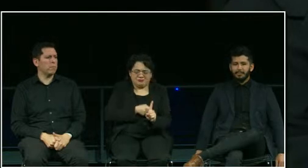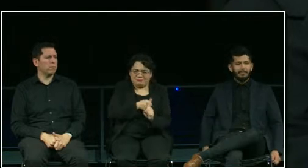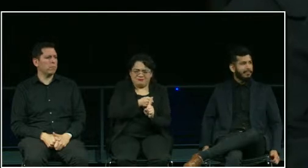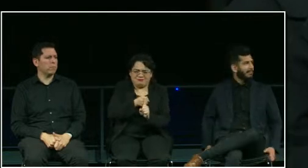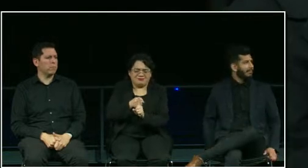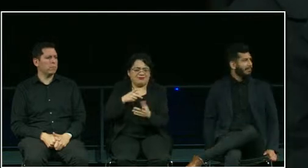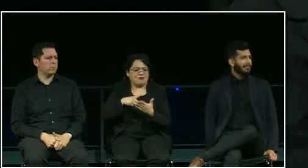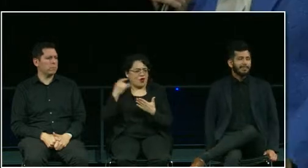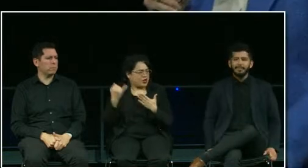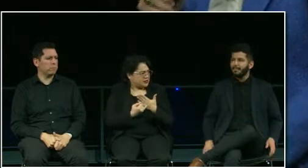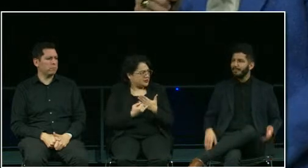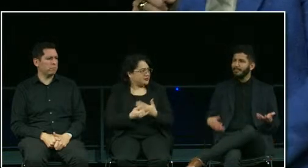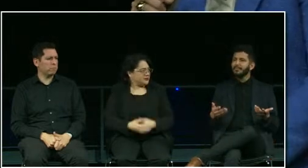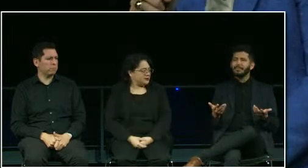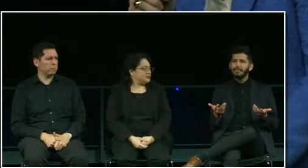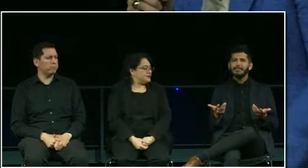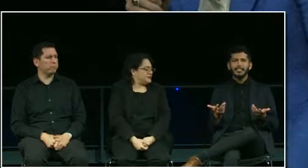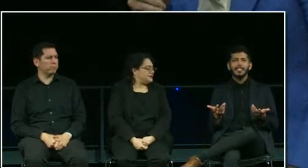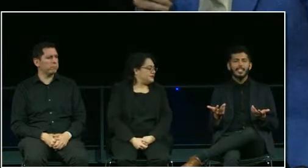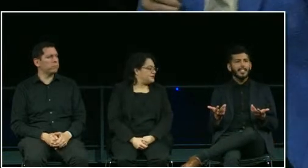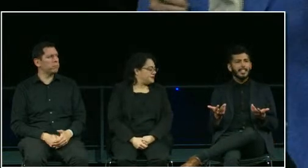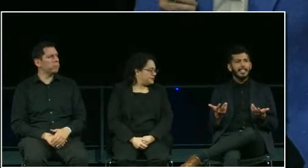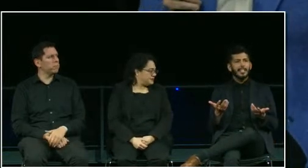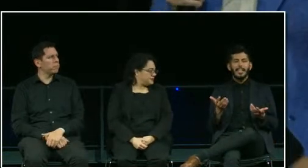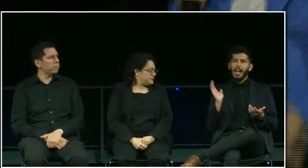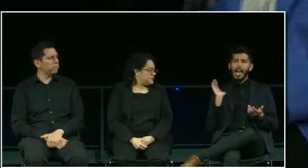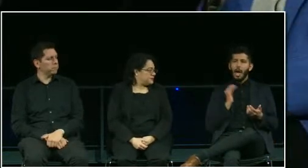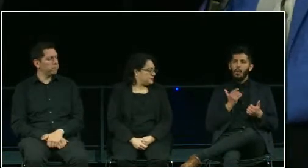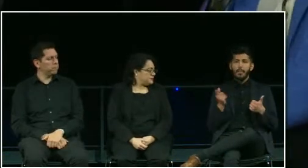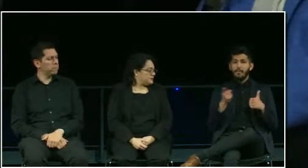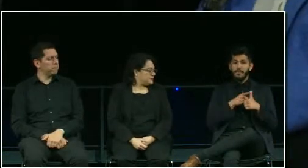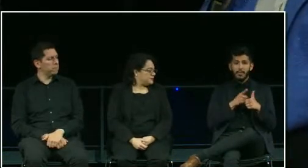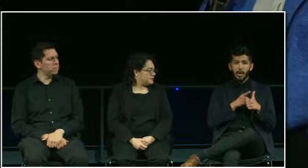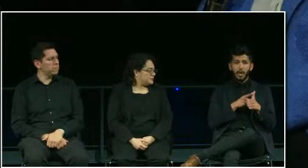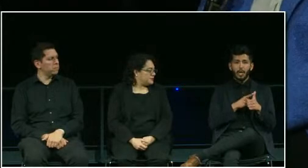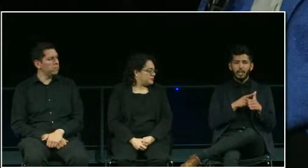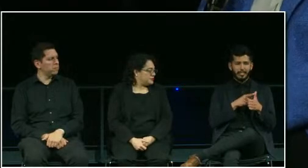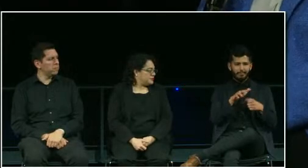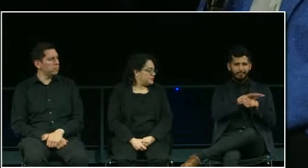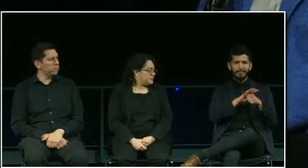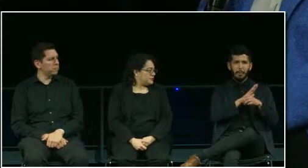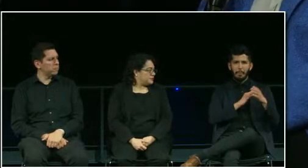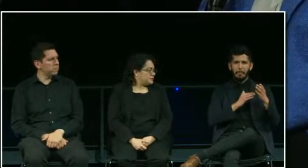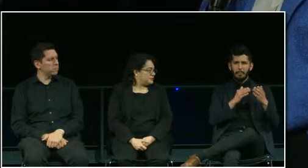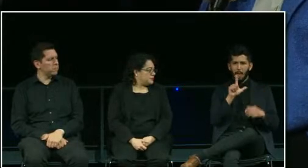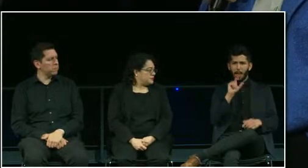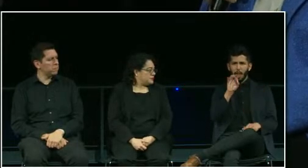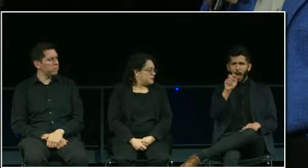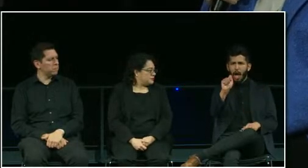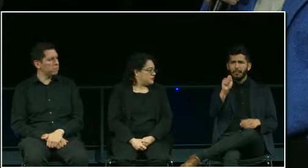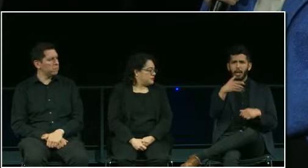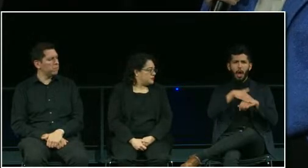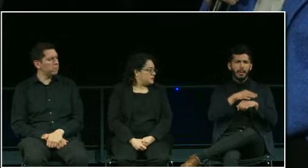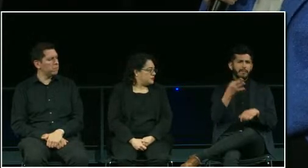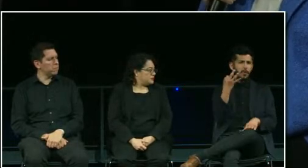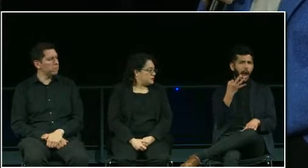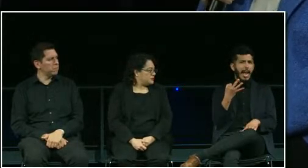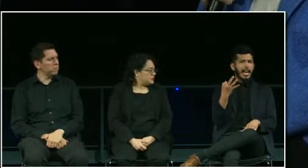Yeah. Our first sequence locked for animation on Friday,